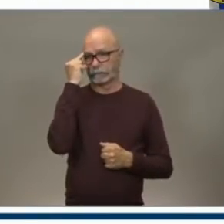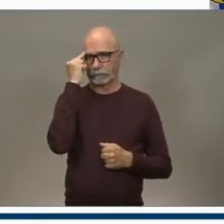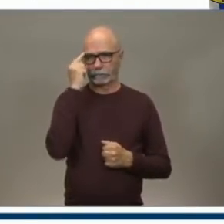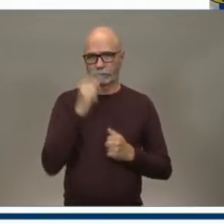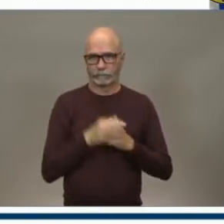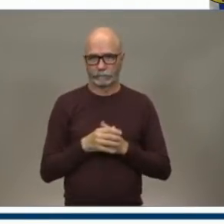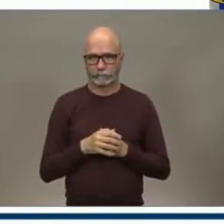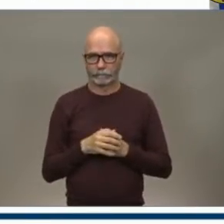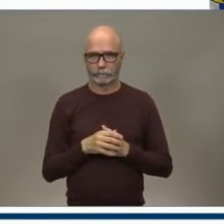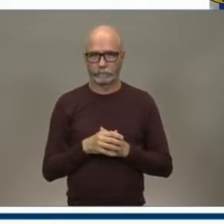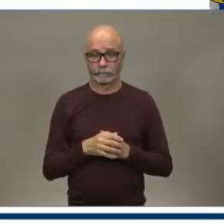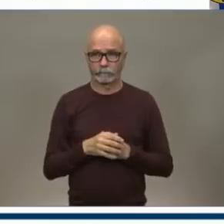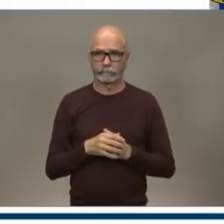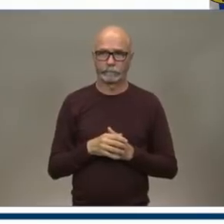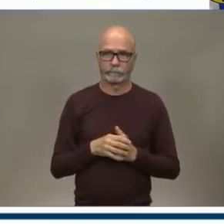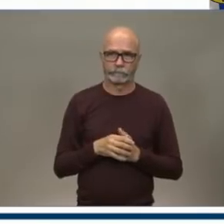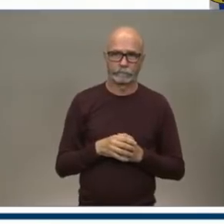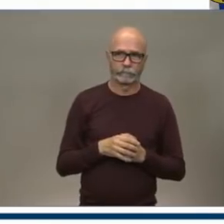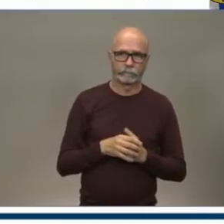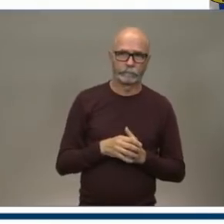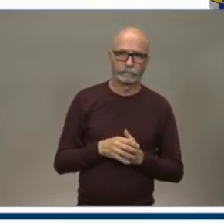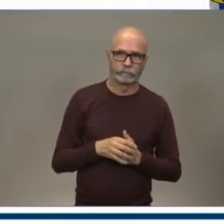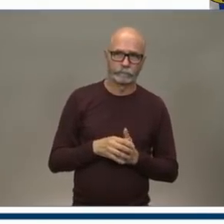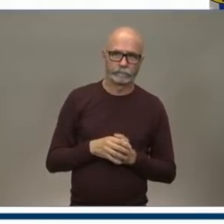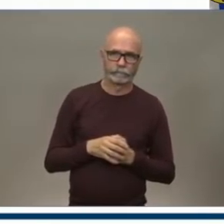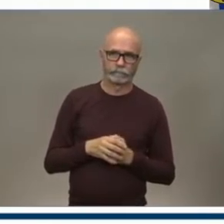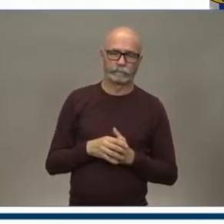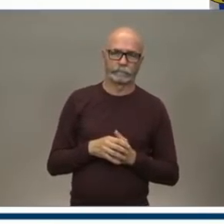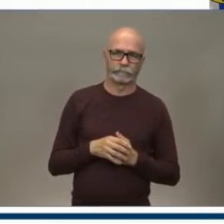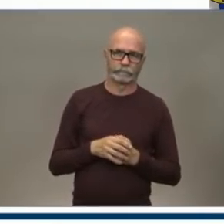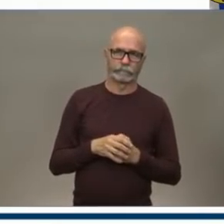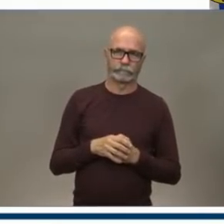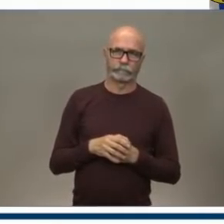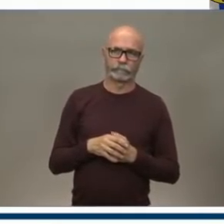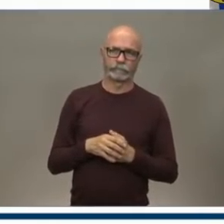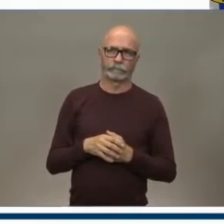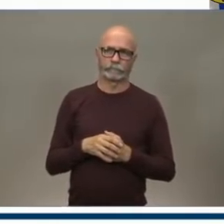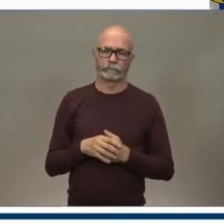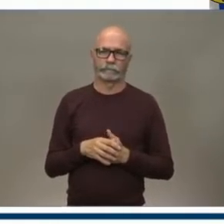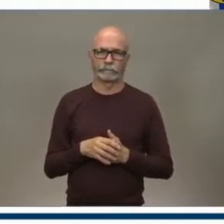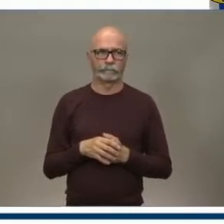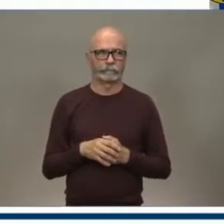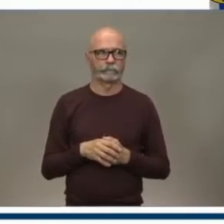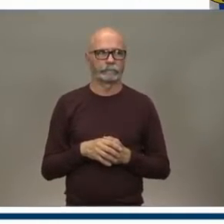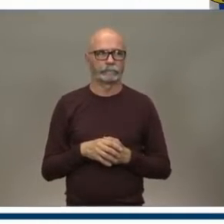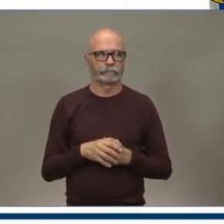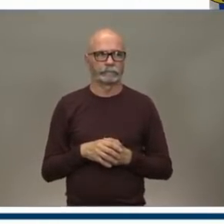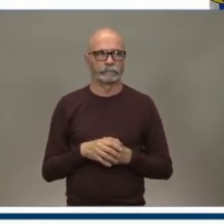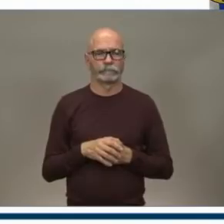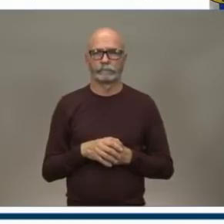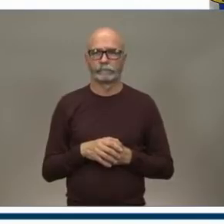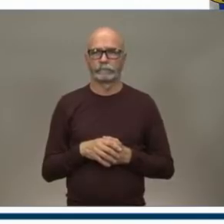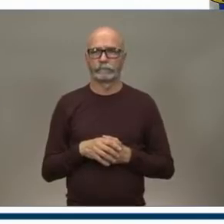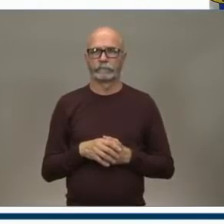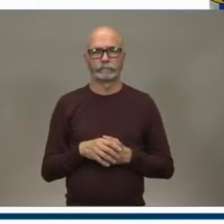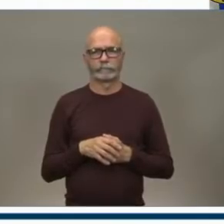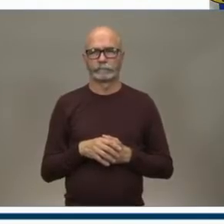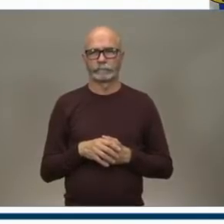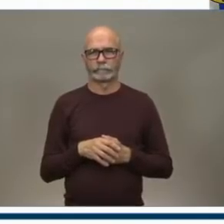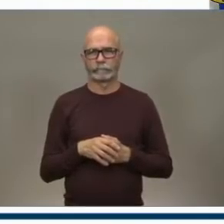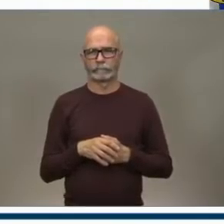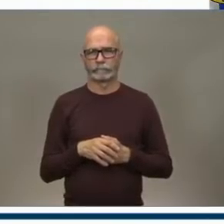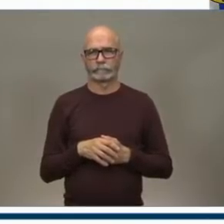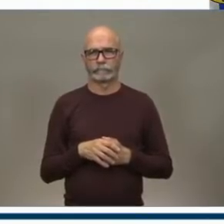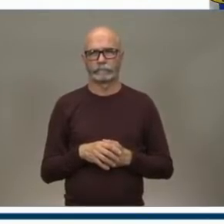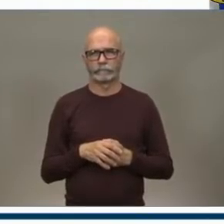cars in 2035. Is that something you support? Do you think is that something that you would adopt? But